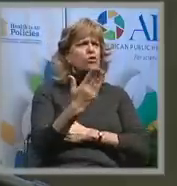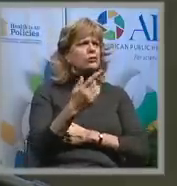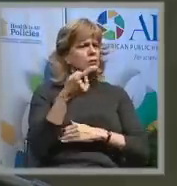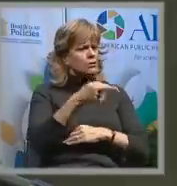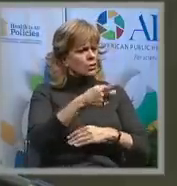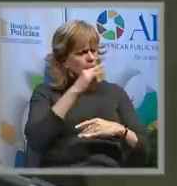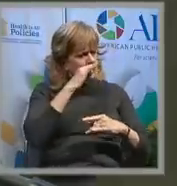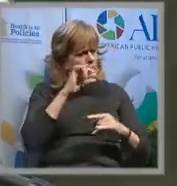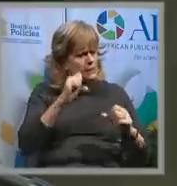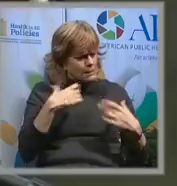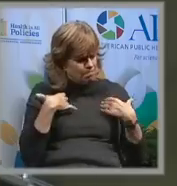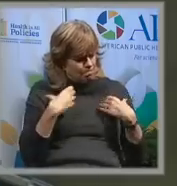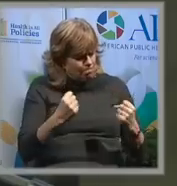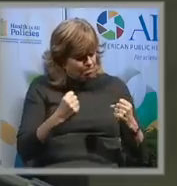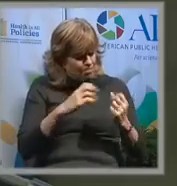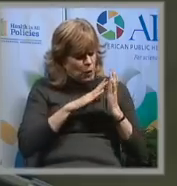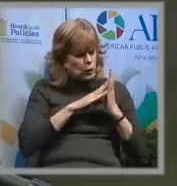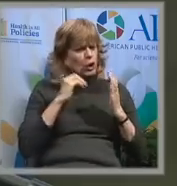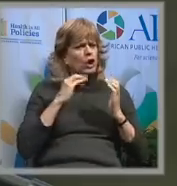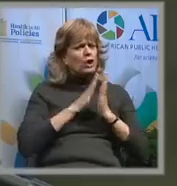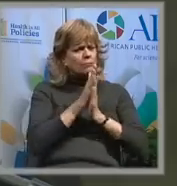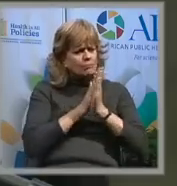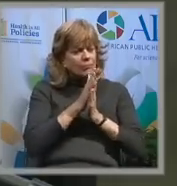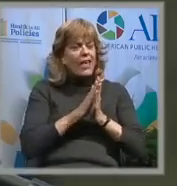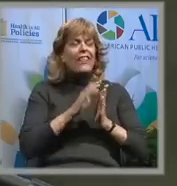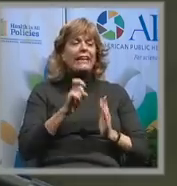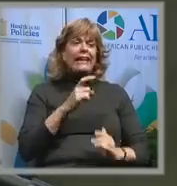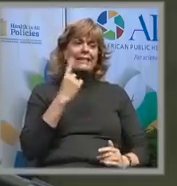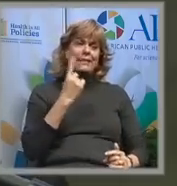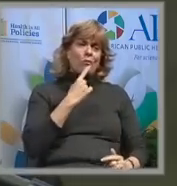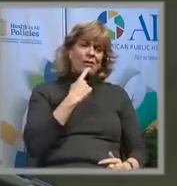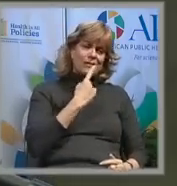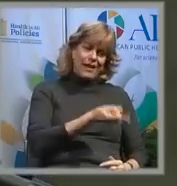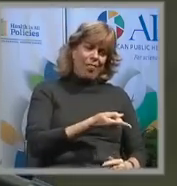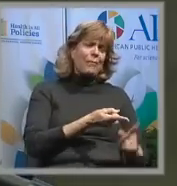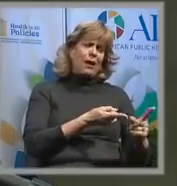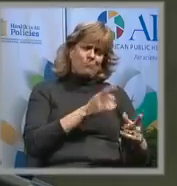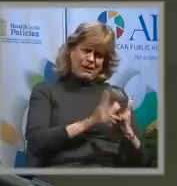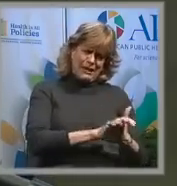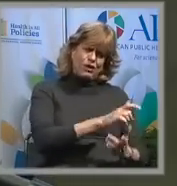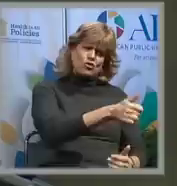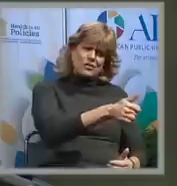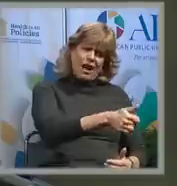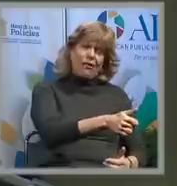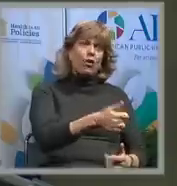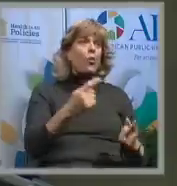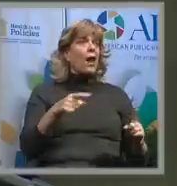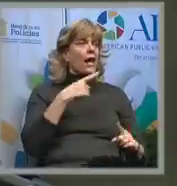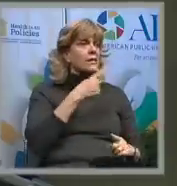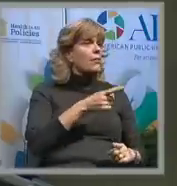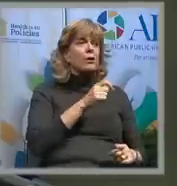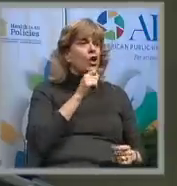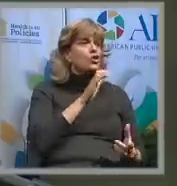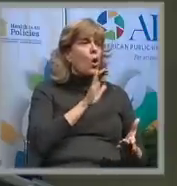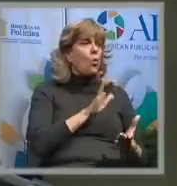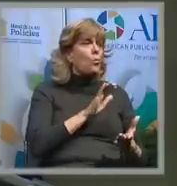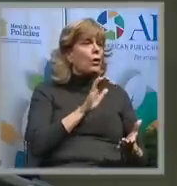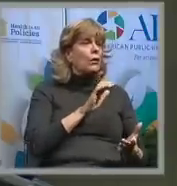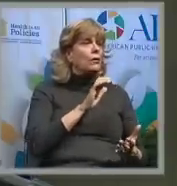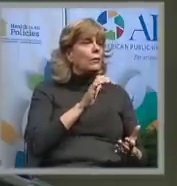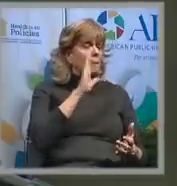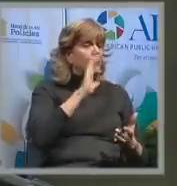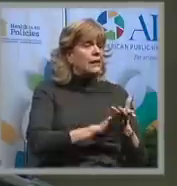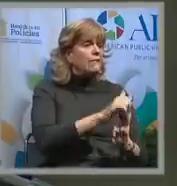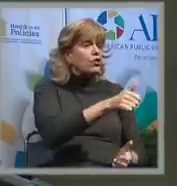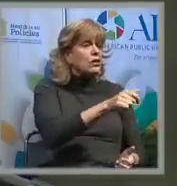be resilient, and that they need someone to tell them to believe in them. And so when I'm telling them not to be victims, it's not because I don't understand the